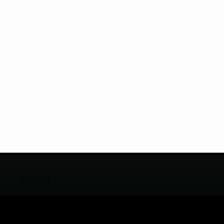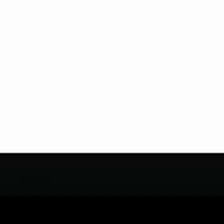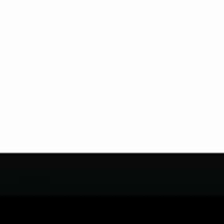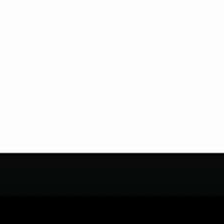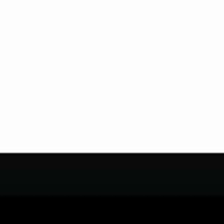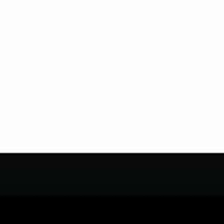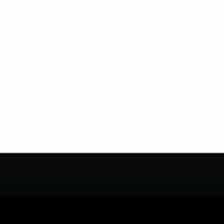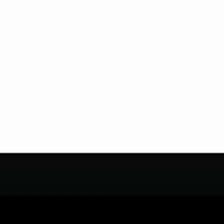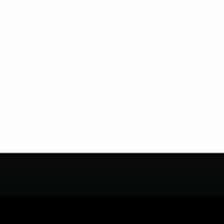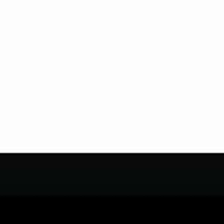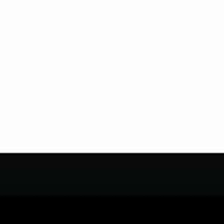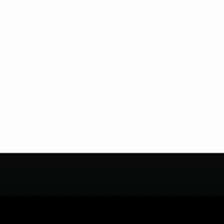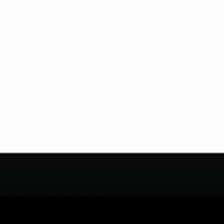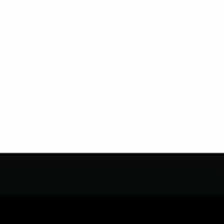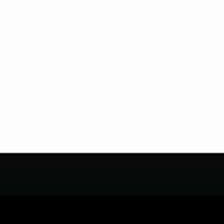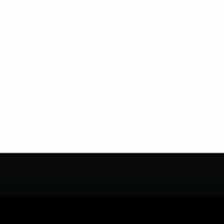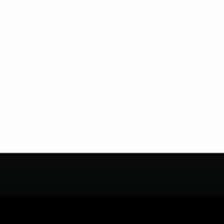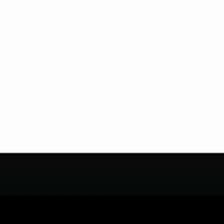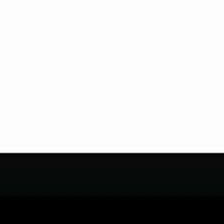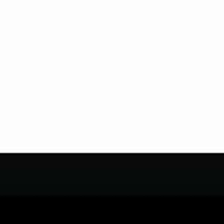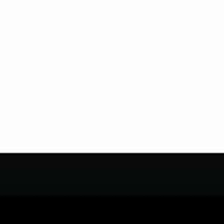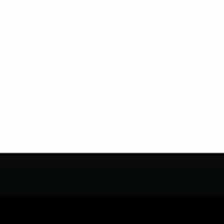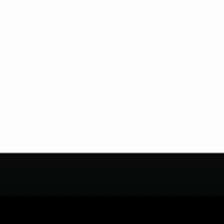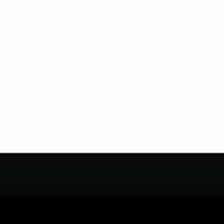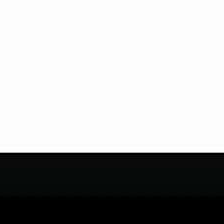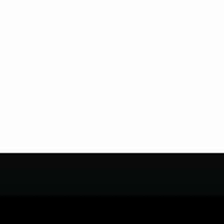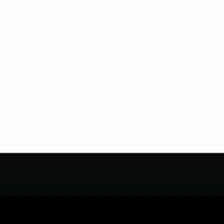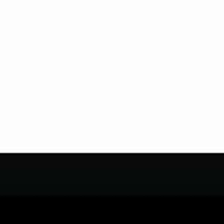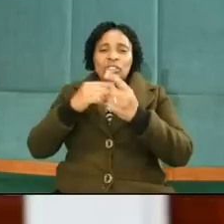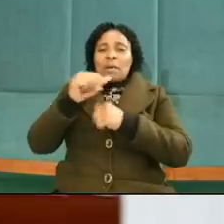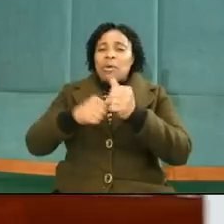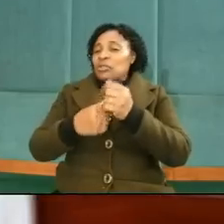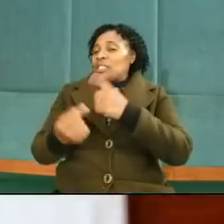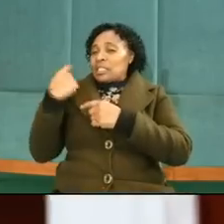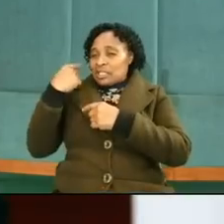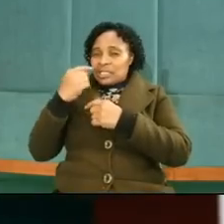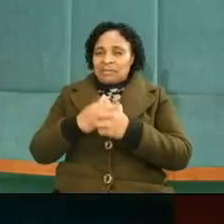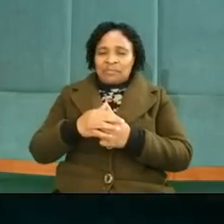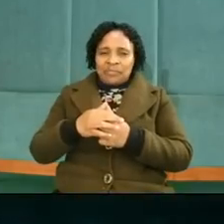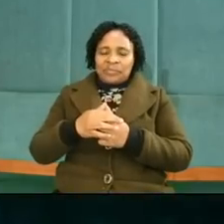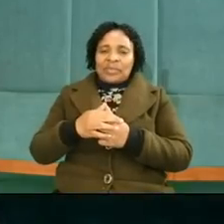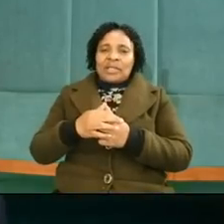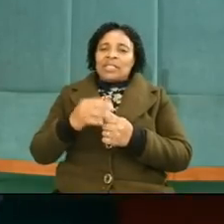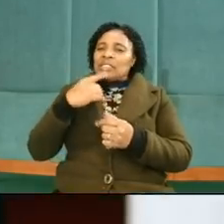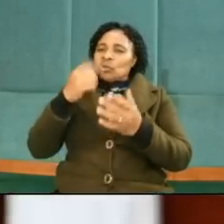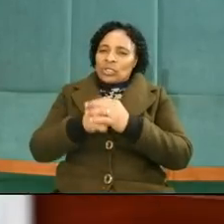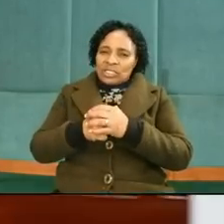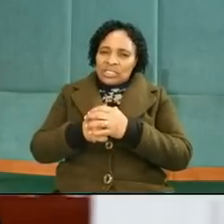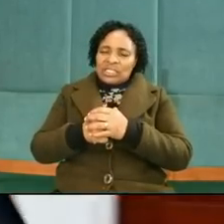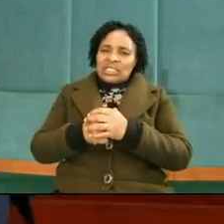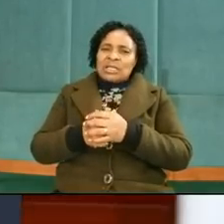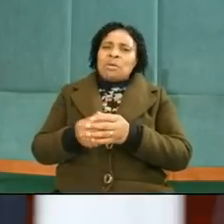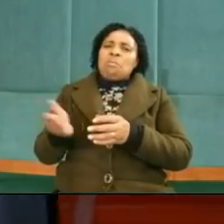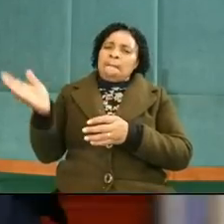in the climate, floods and hurricanes, tsunamis and tornadoes and wildfire. We talked about that the other day. We're not going back there this morning. He says, there'll be return